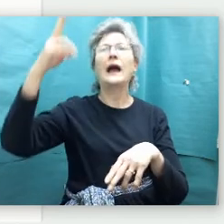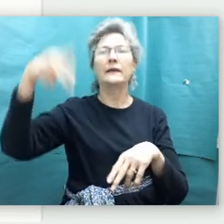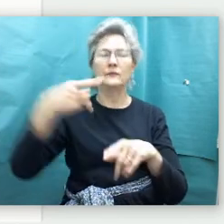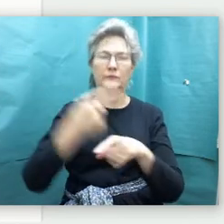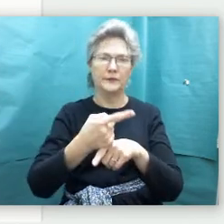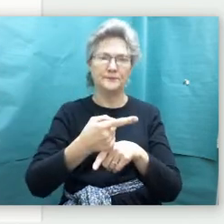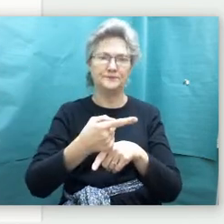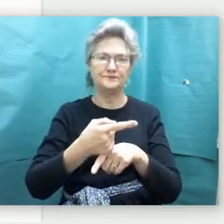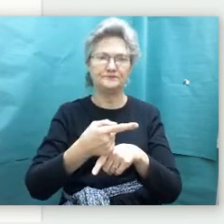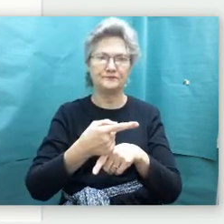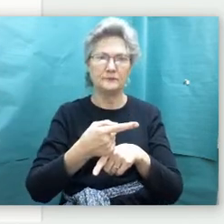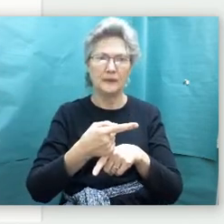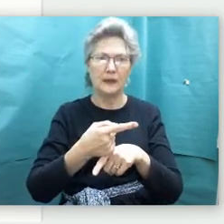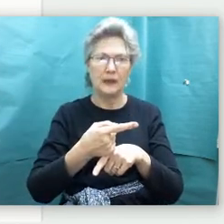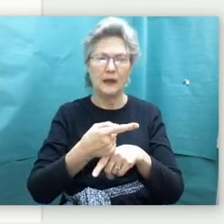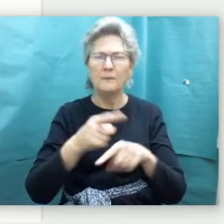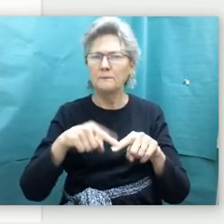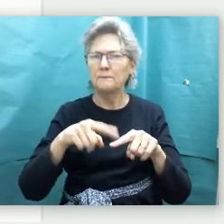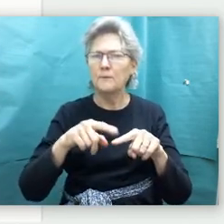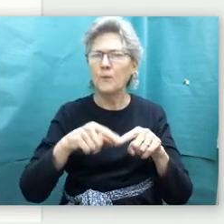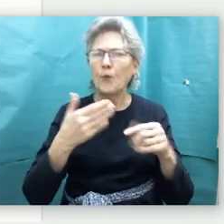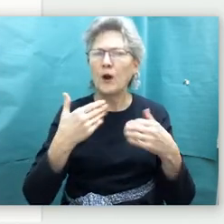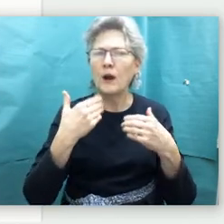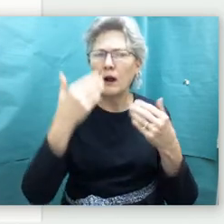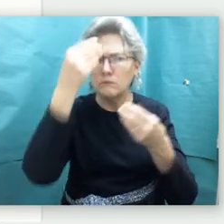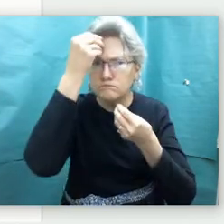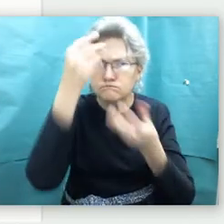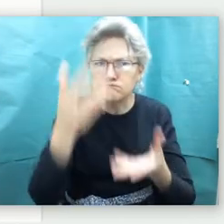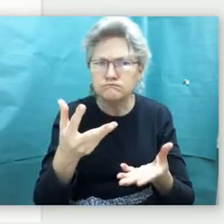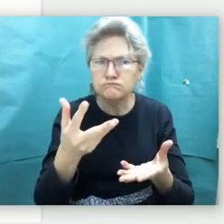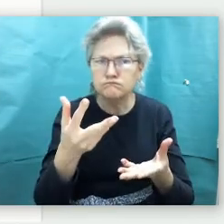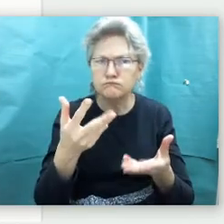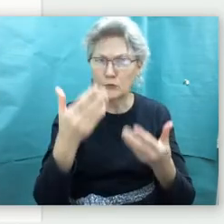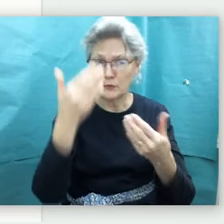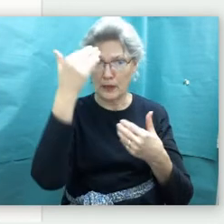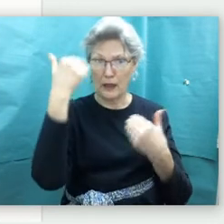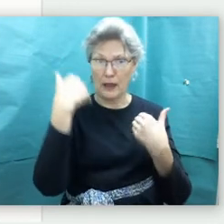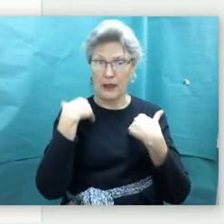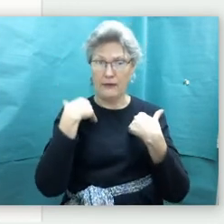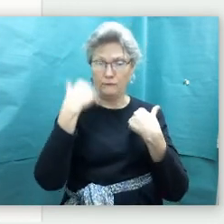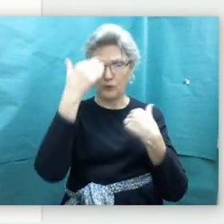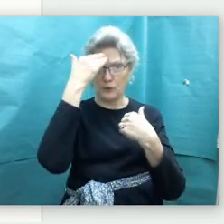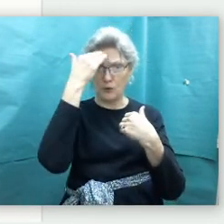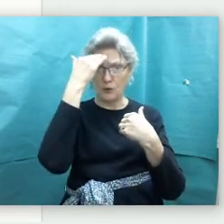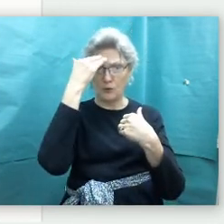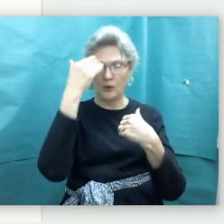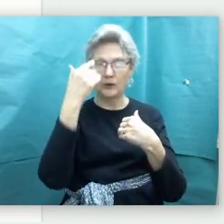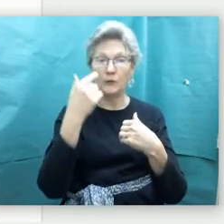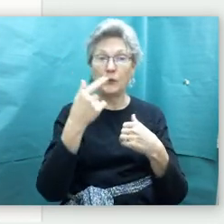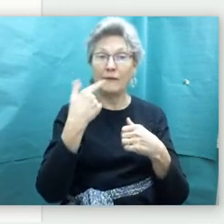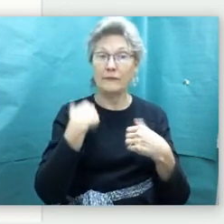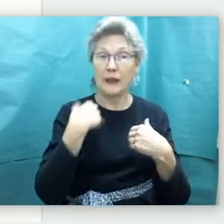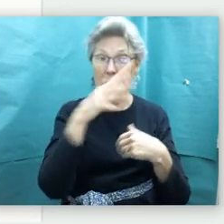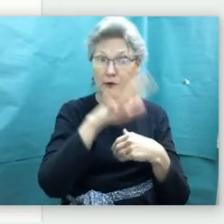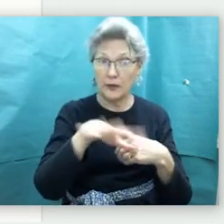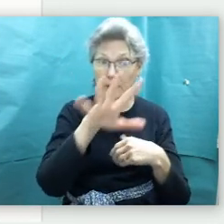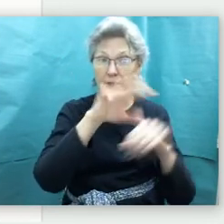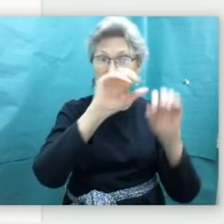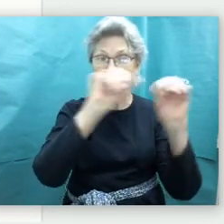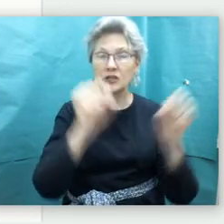Awesome. So based on what we have here and what we just talked about, we have the area of the